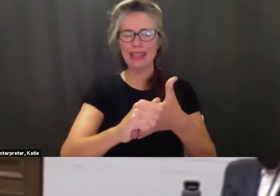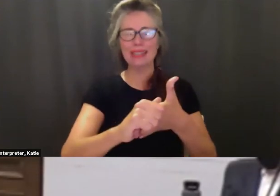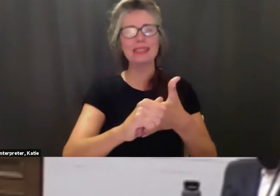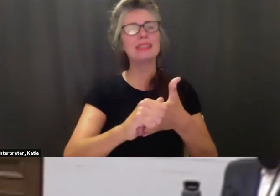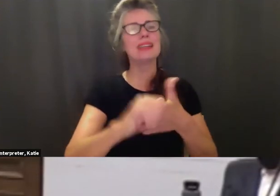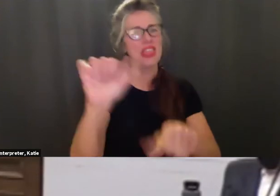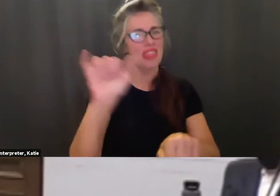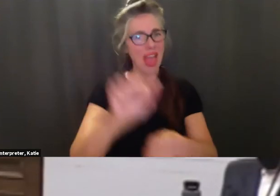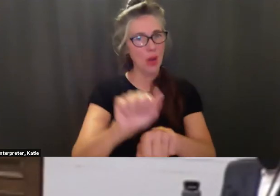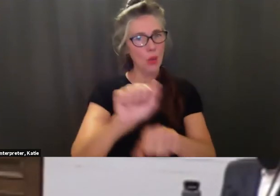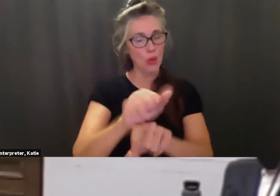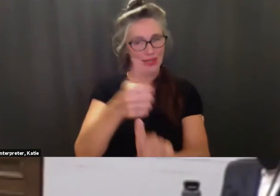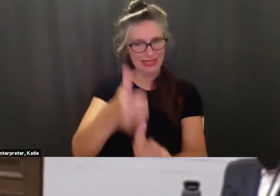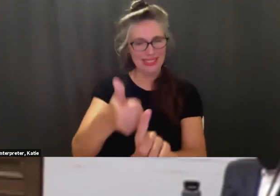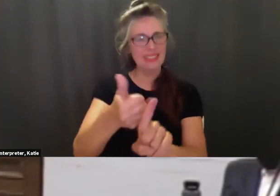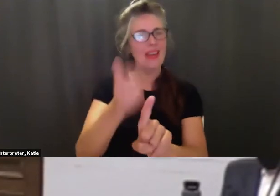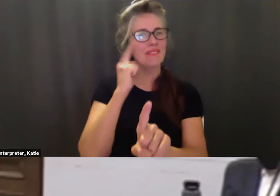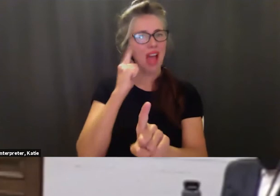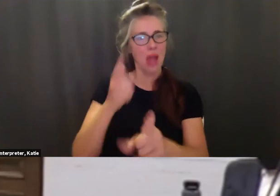work itself. So